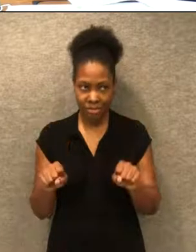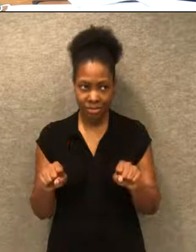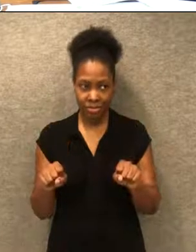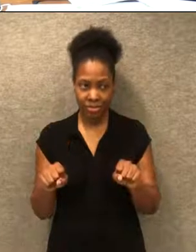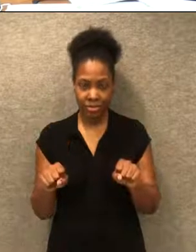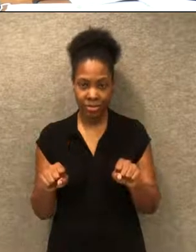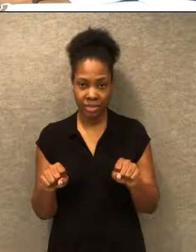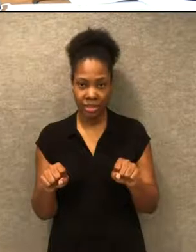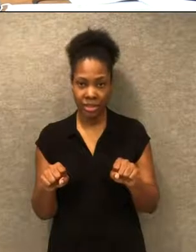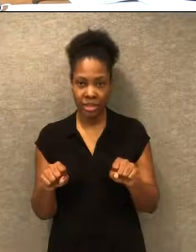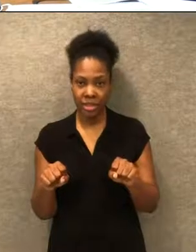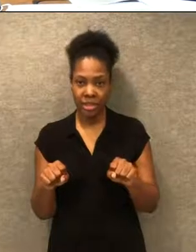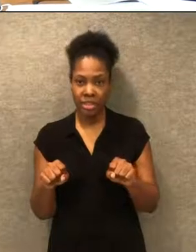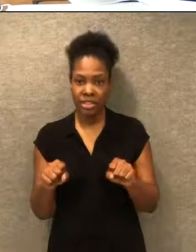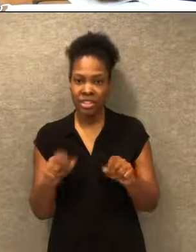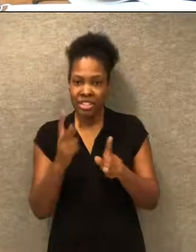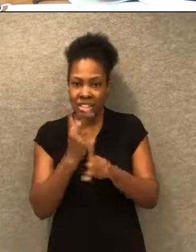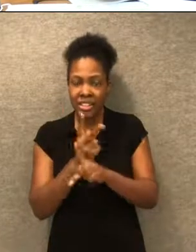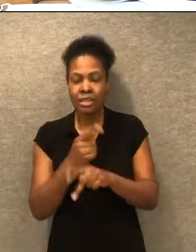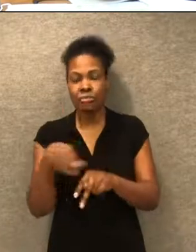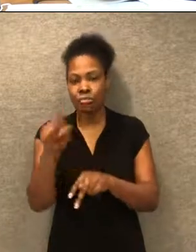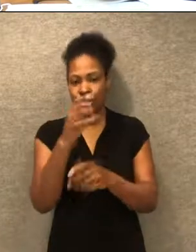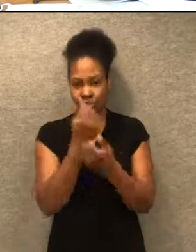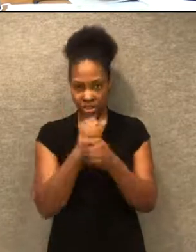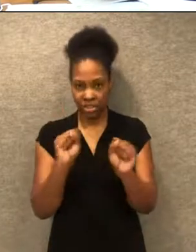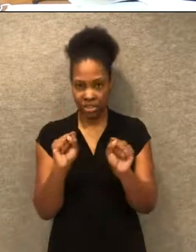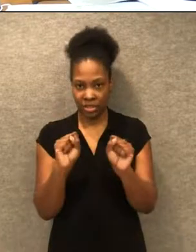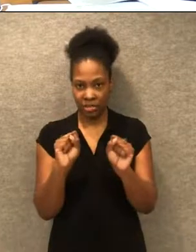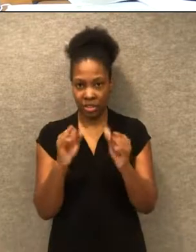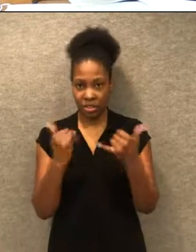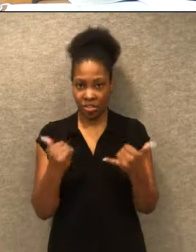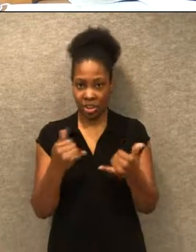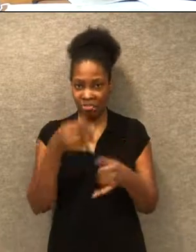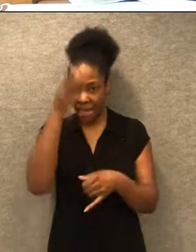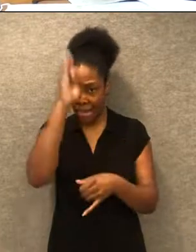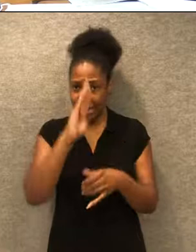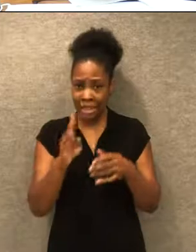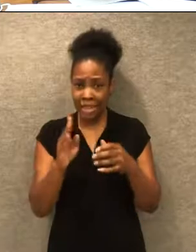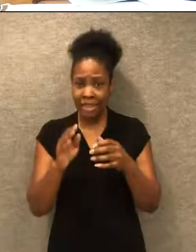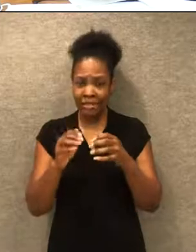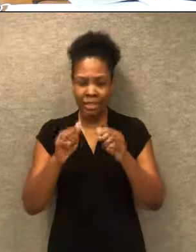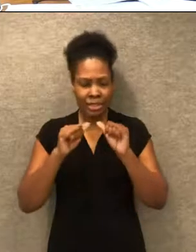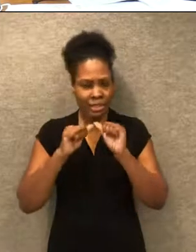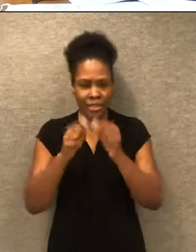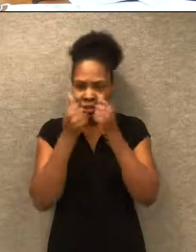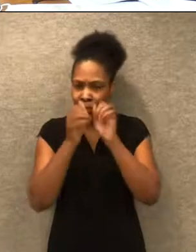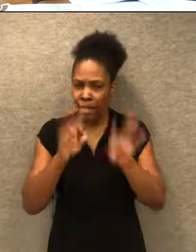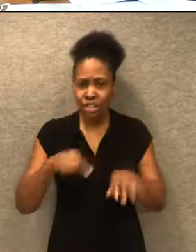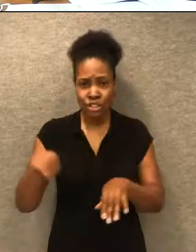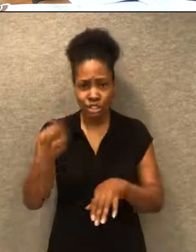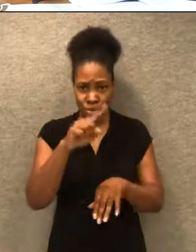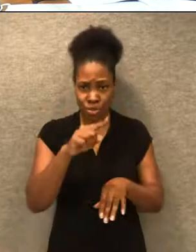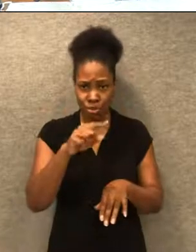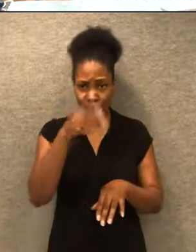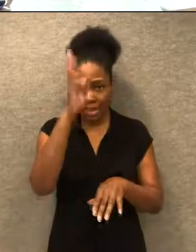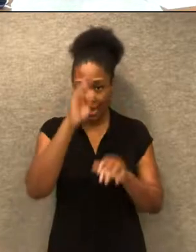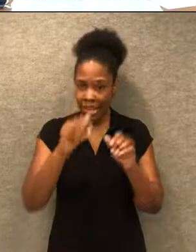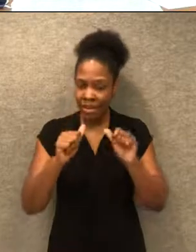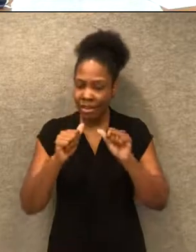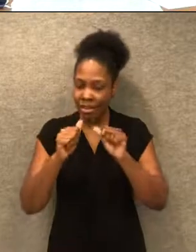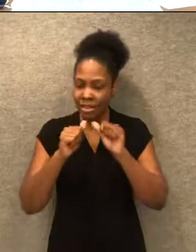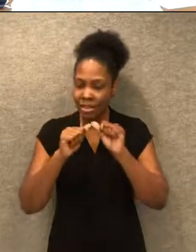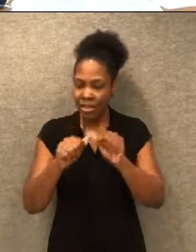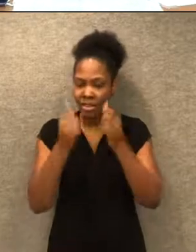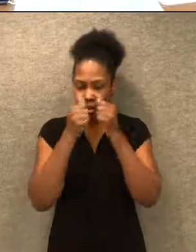safeguard all of you. So with that, may God continue to bless all of you. May God continue to bless your